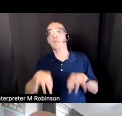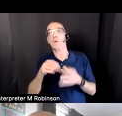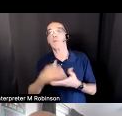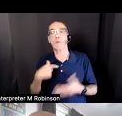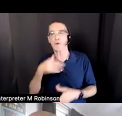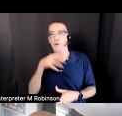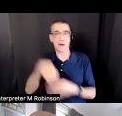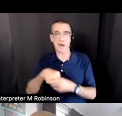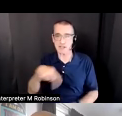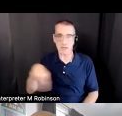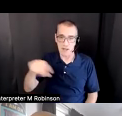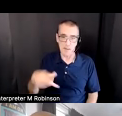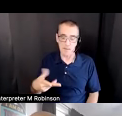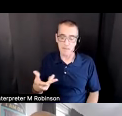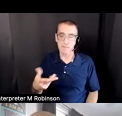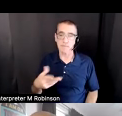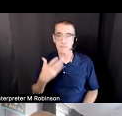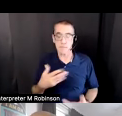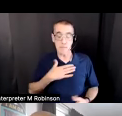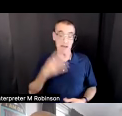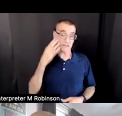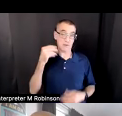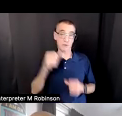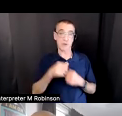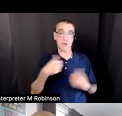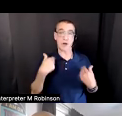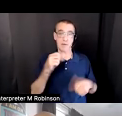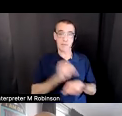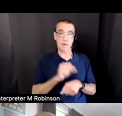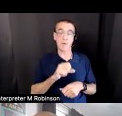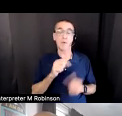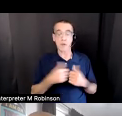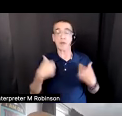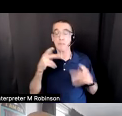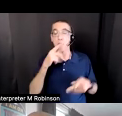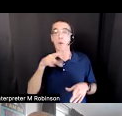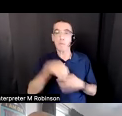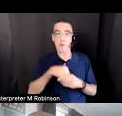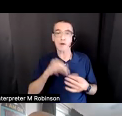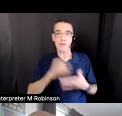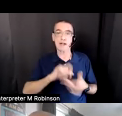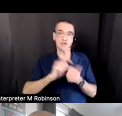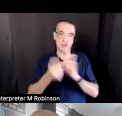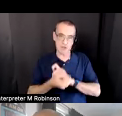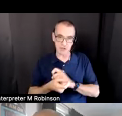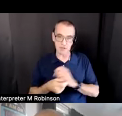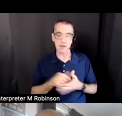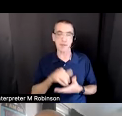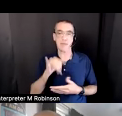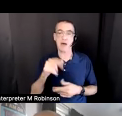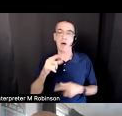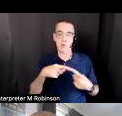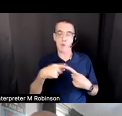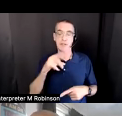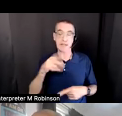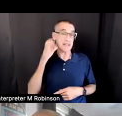engage them. You know, in my experience with working with young people, I made sure that they were a part of the change. That when we did listen